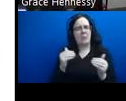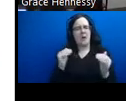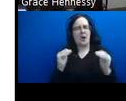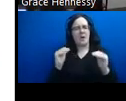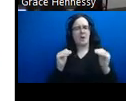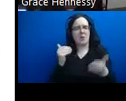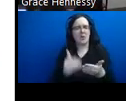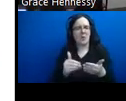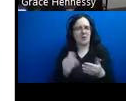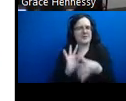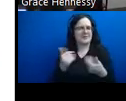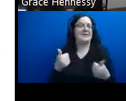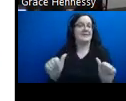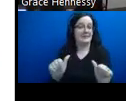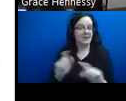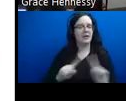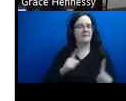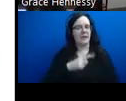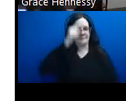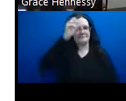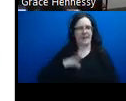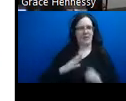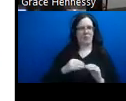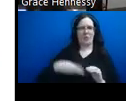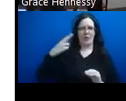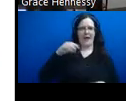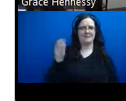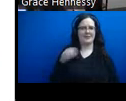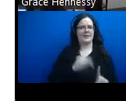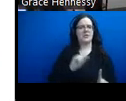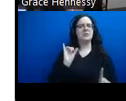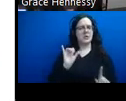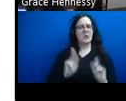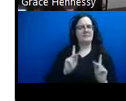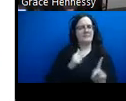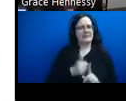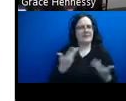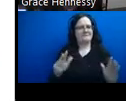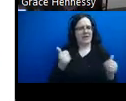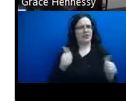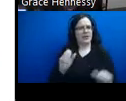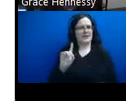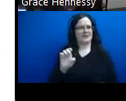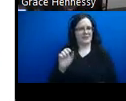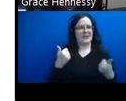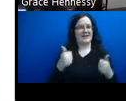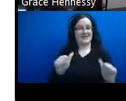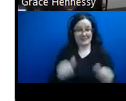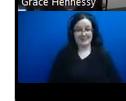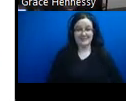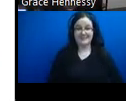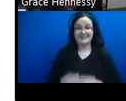but again, the males had a higher percentage of individuals who had made a suicide attempt. When they looked at the